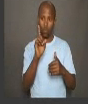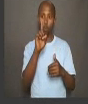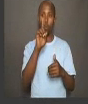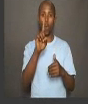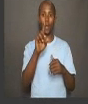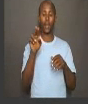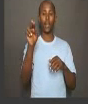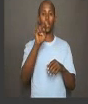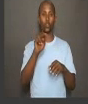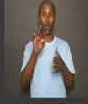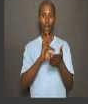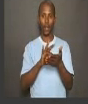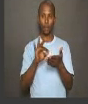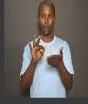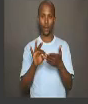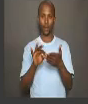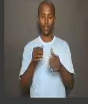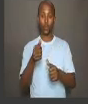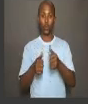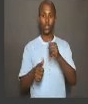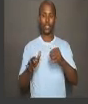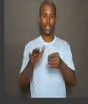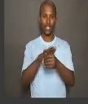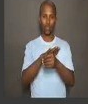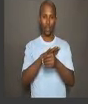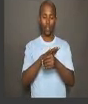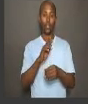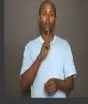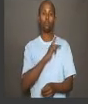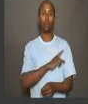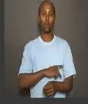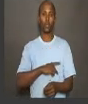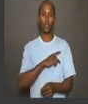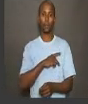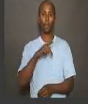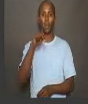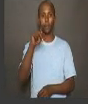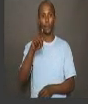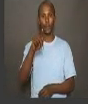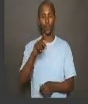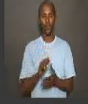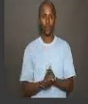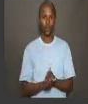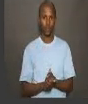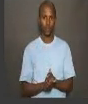one natural number which satisfies property P.